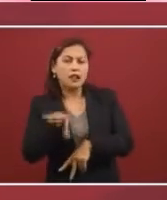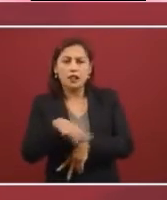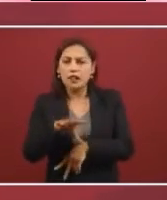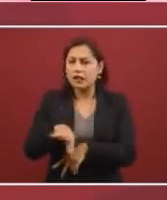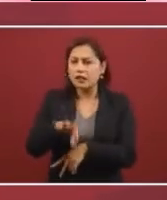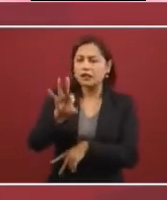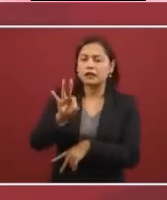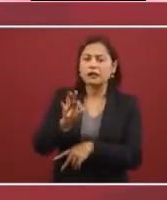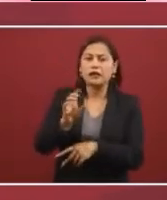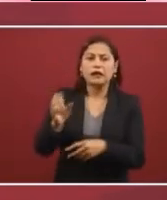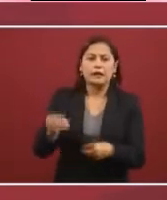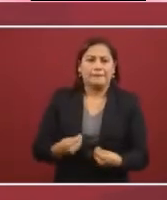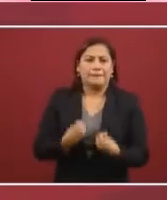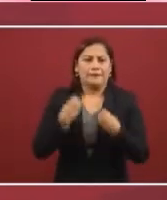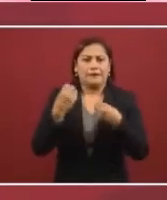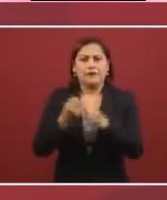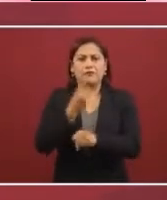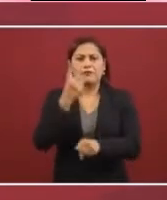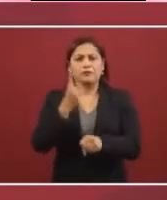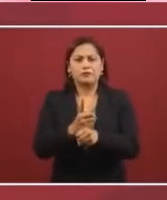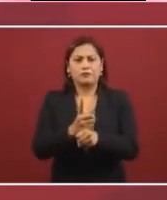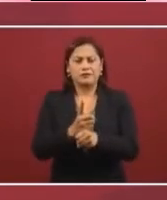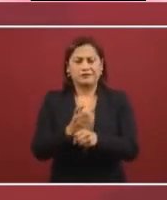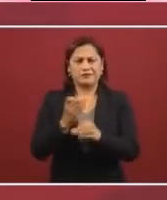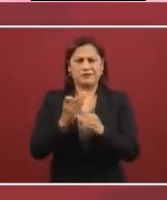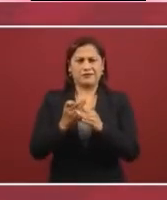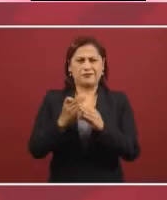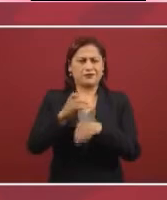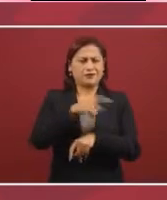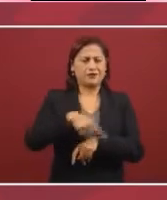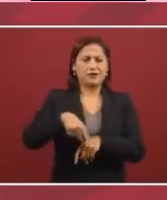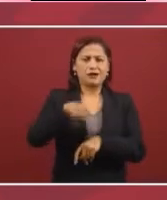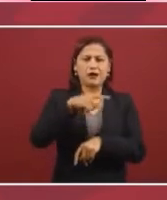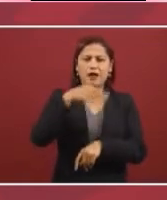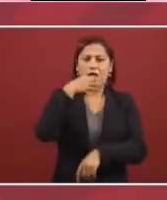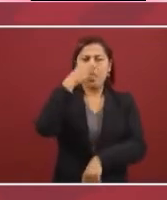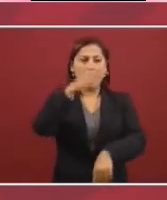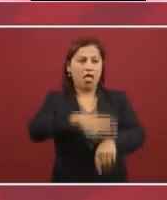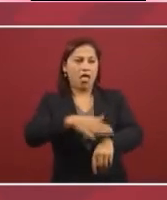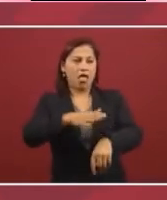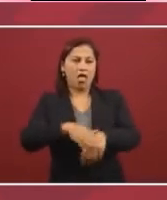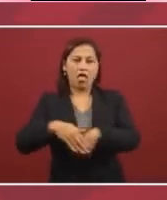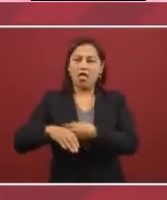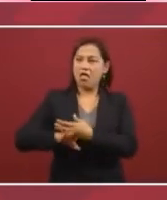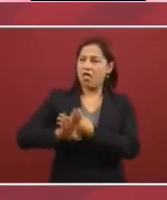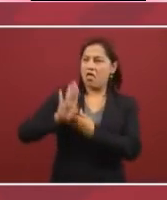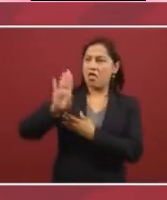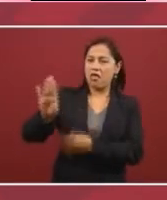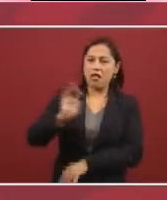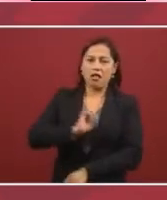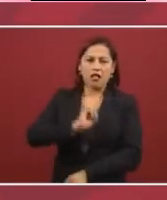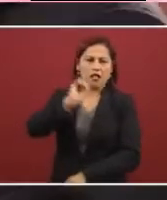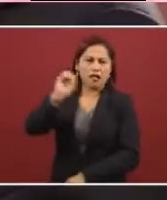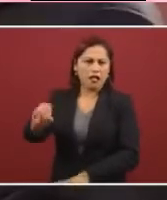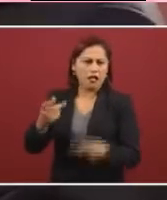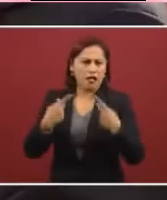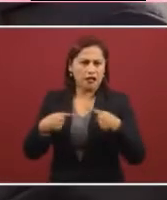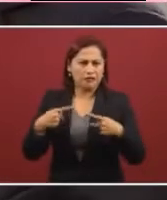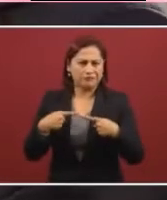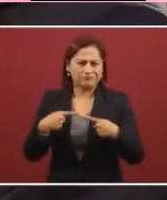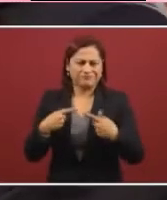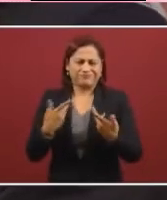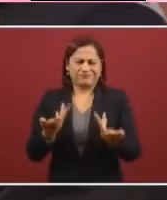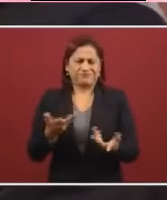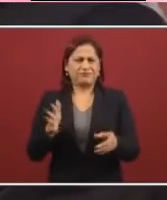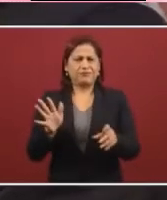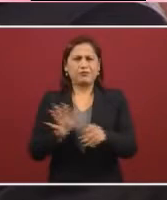For what reason? Why these campaigns? This xenophobia. We don't